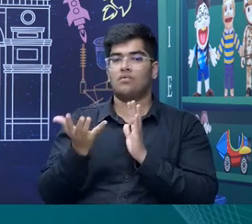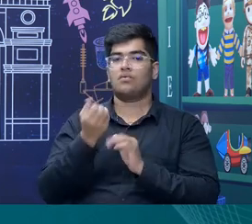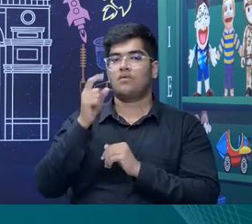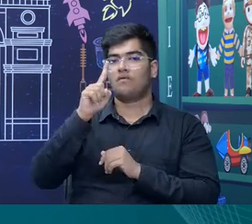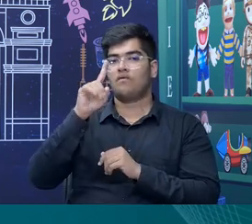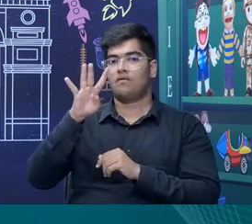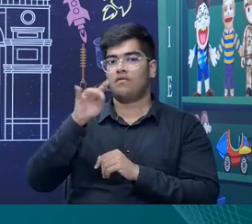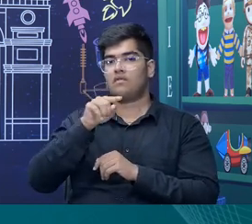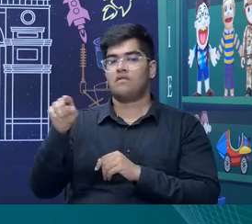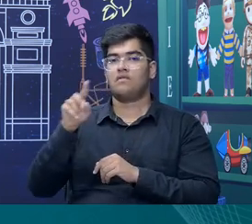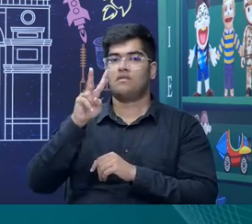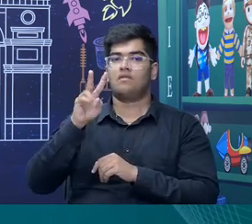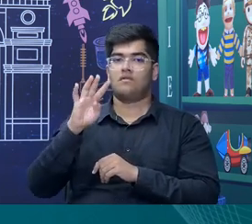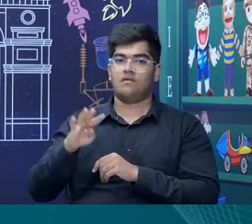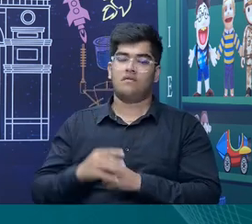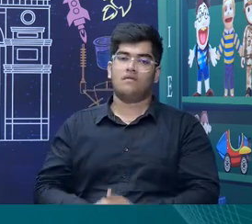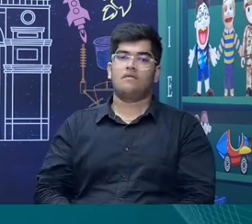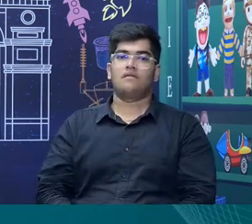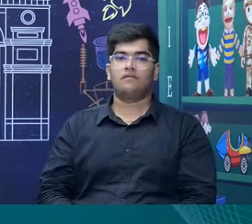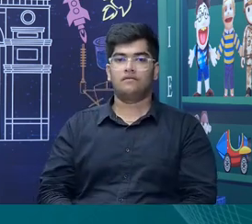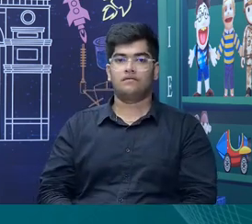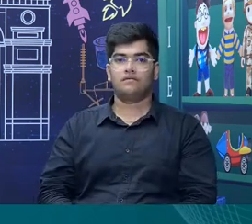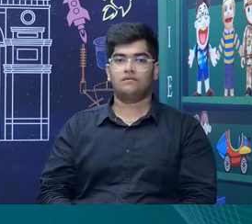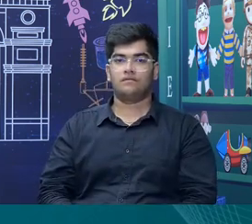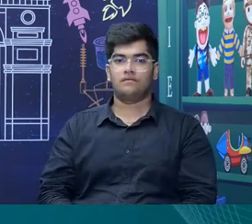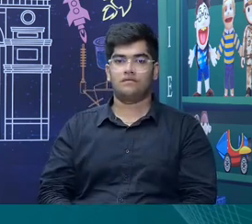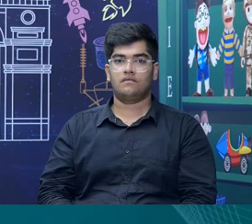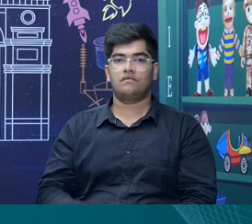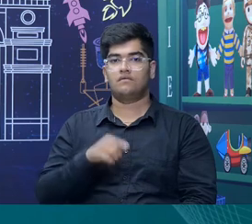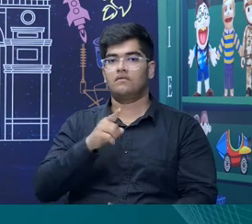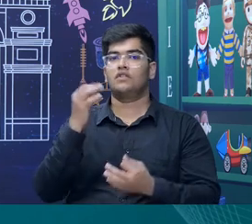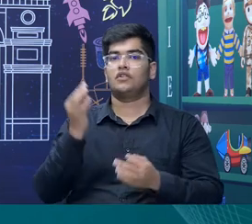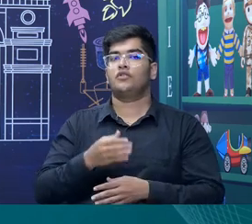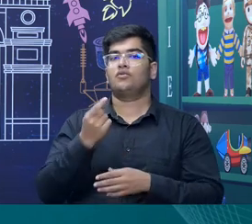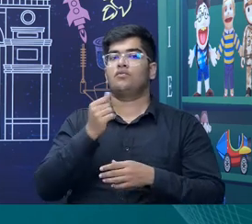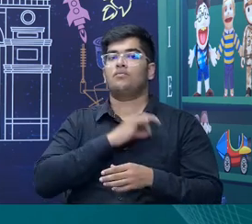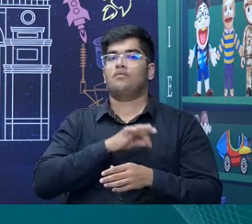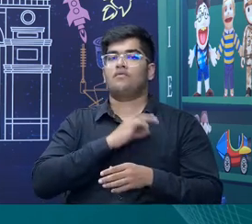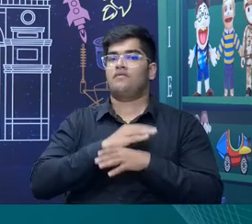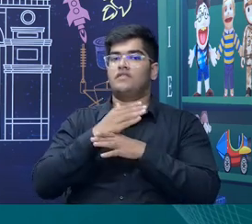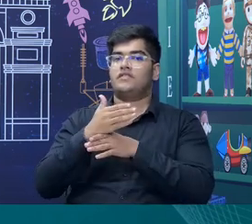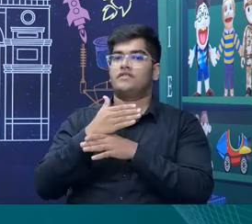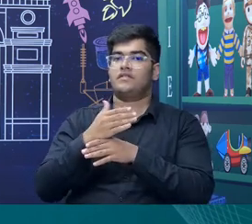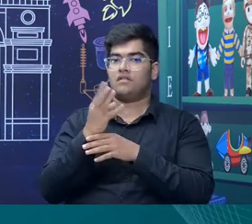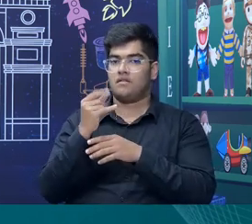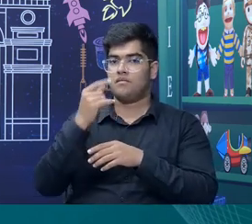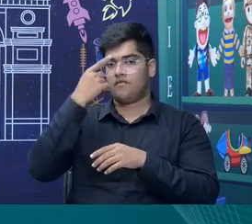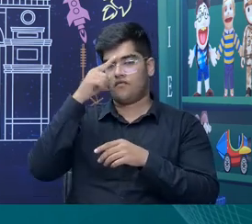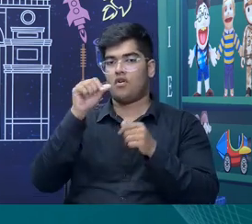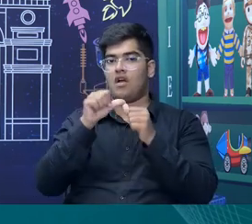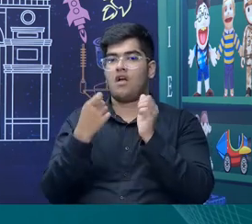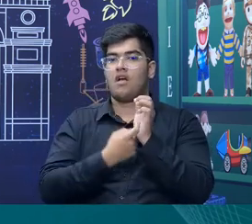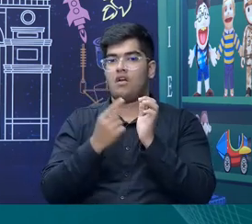that is 14 by 24 will be new profit sharing ratio for our own